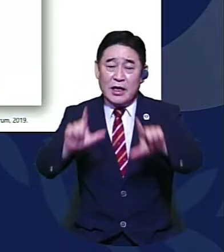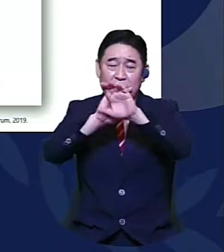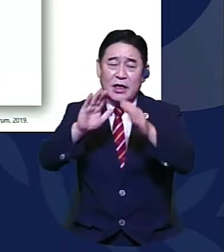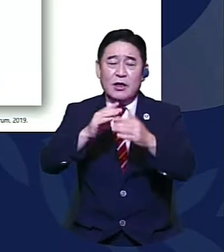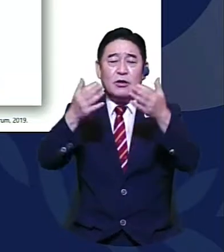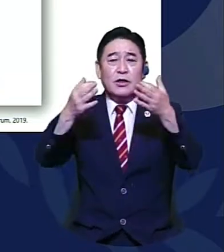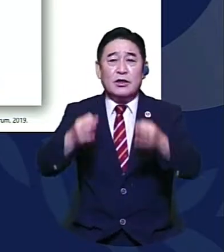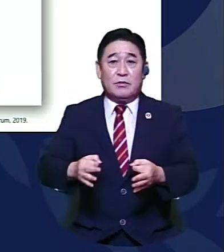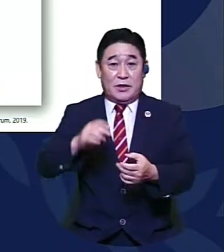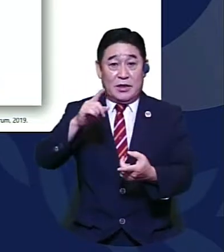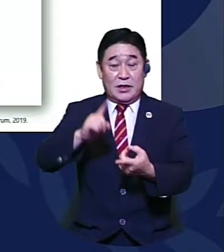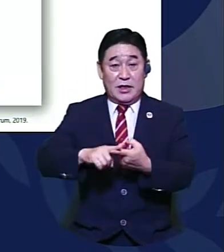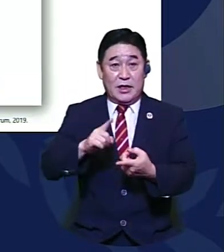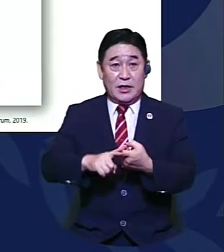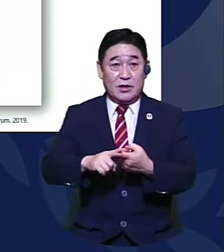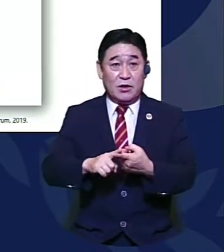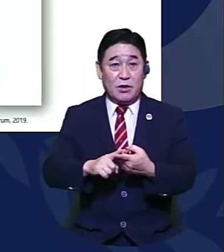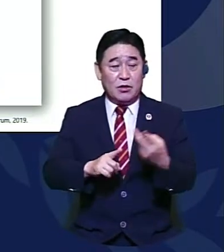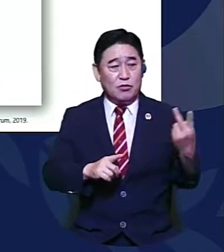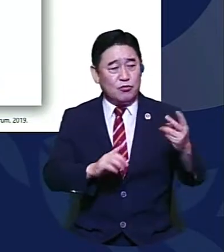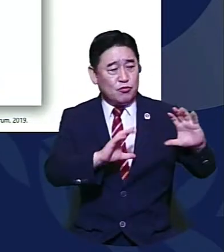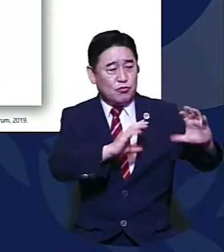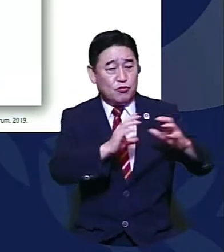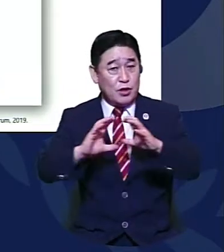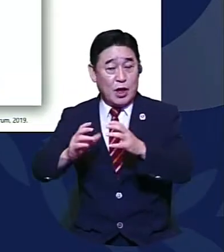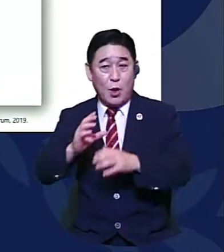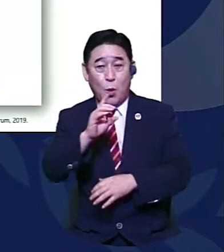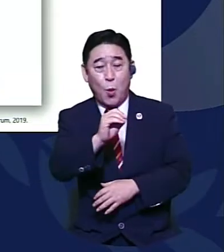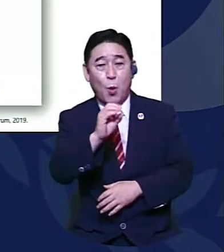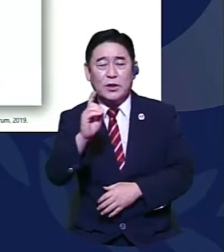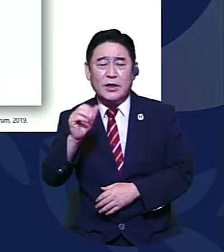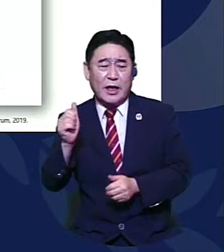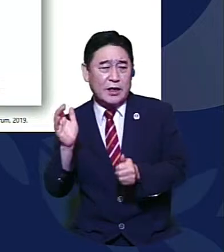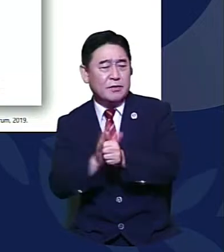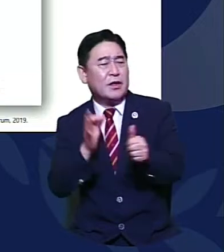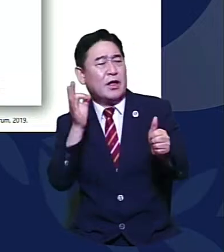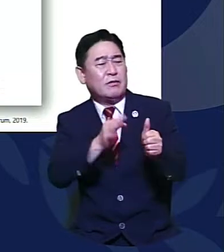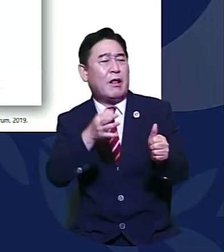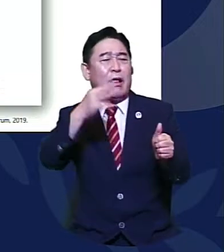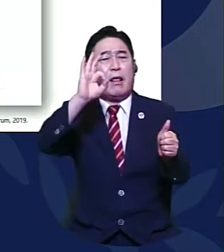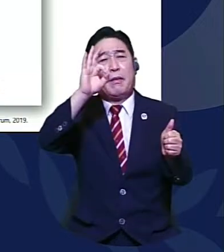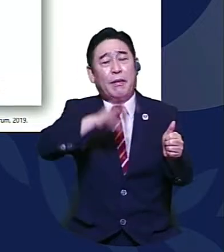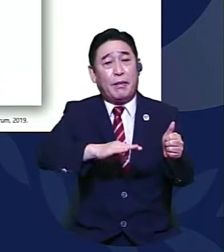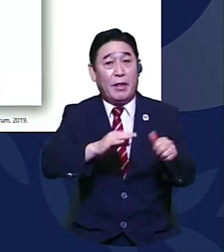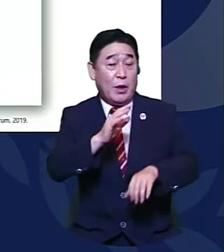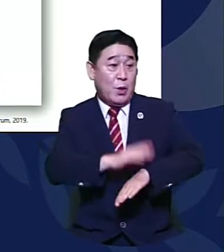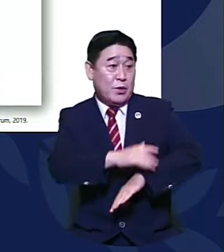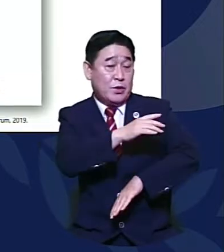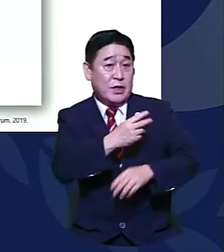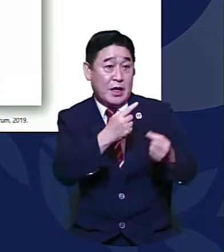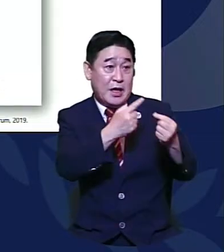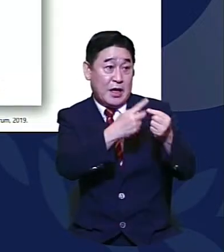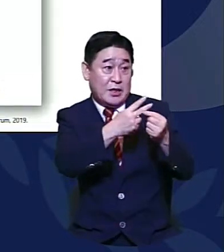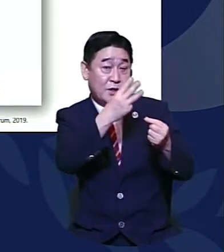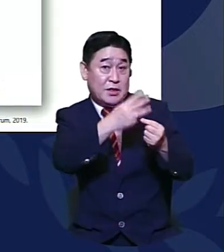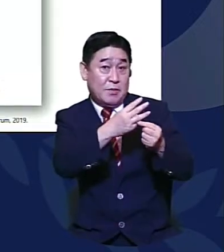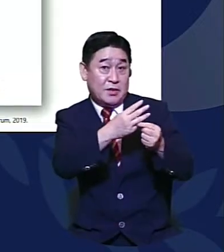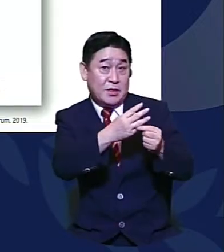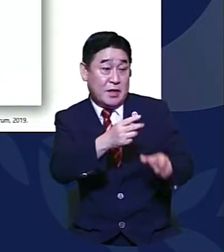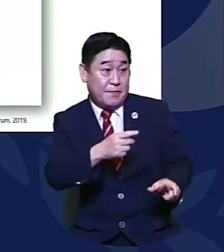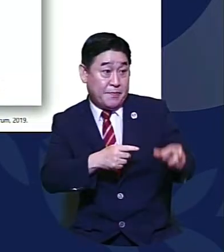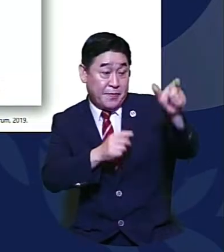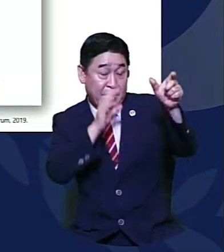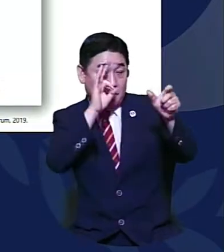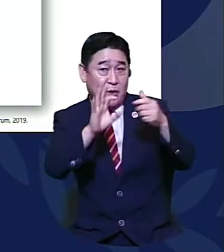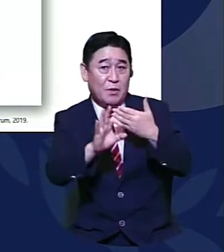bilateral ODA is a relatively small share. It is from the left, the third column. So it's a smaller share than